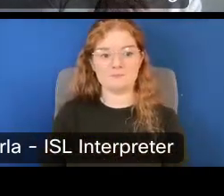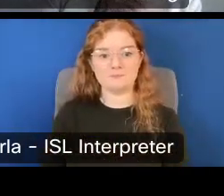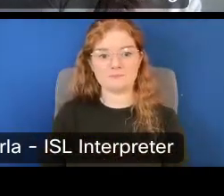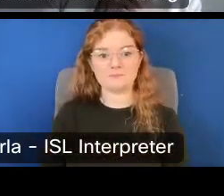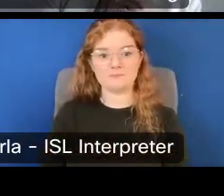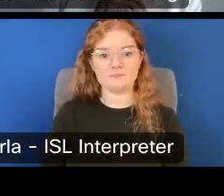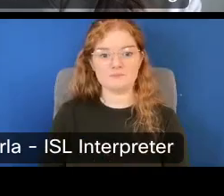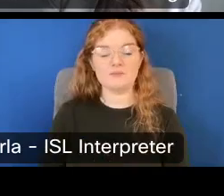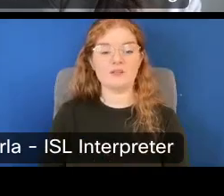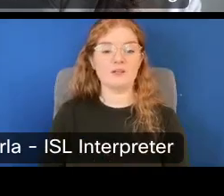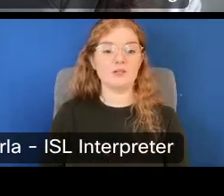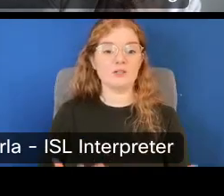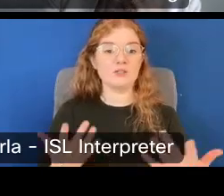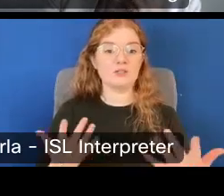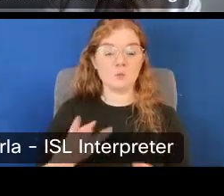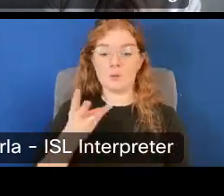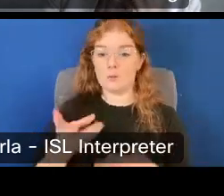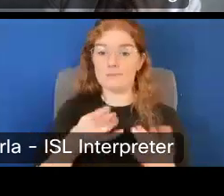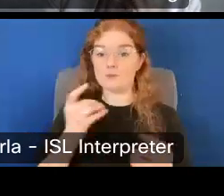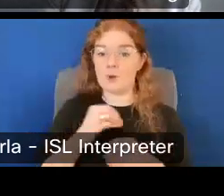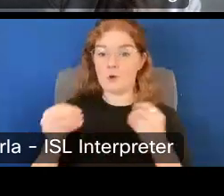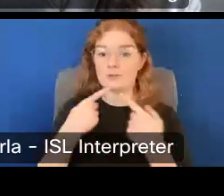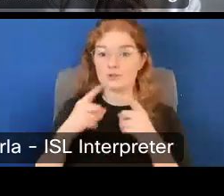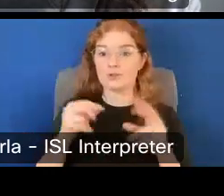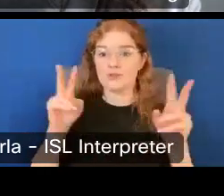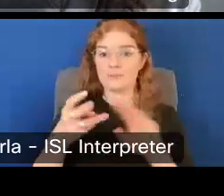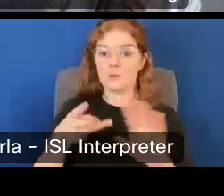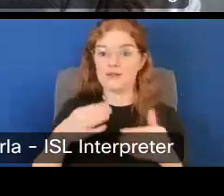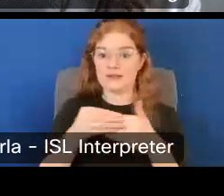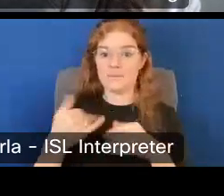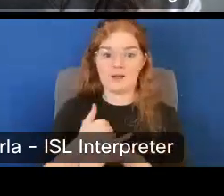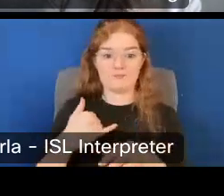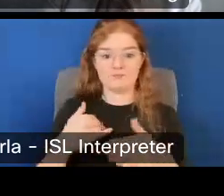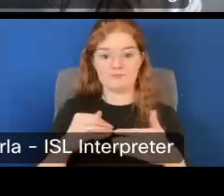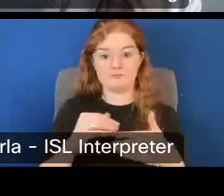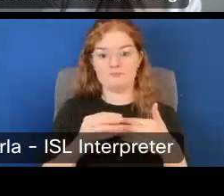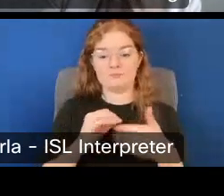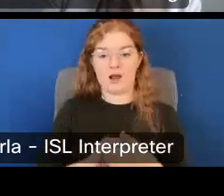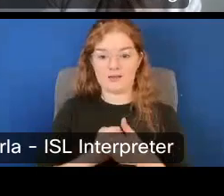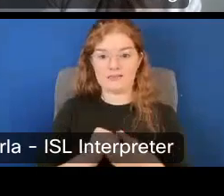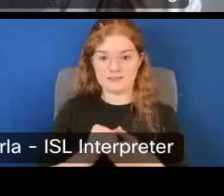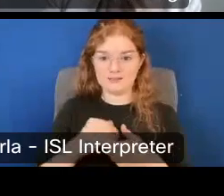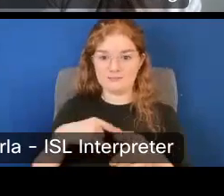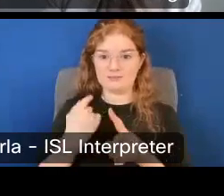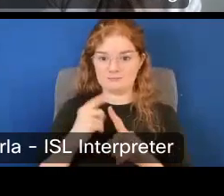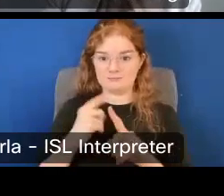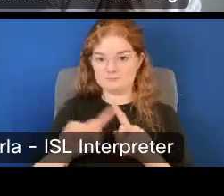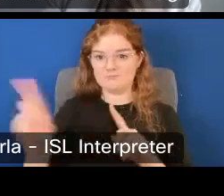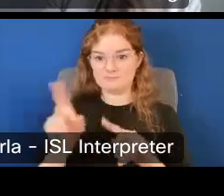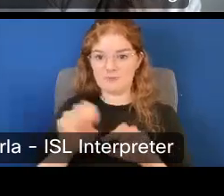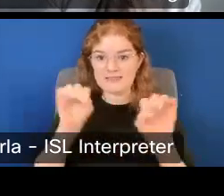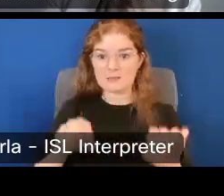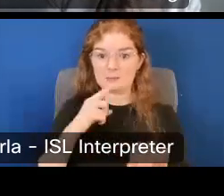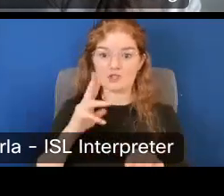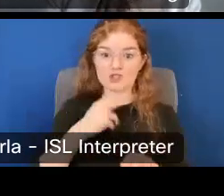As ever, we'll be doing the Open Disclosure Themed Week, very much led by colleagues out in the system. But just to confirm the